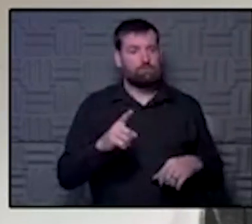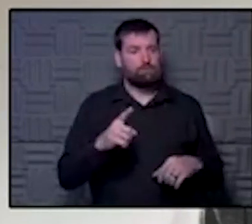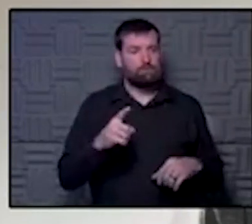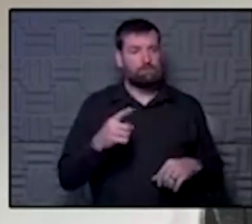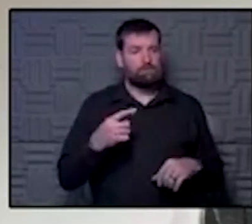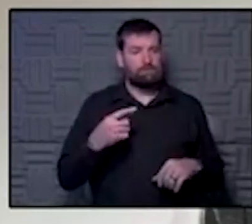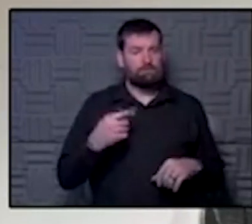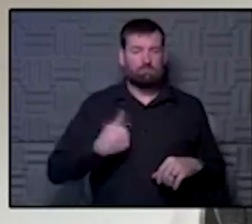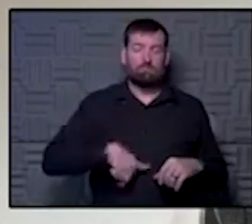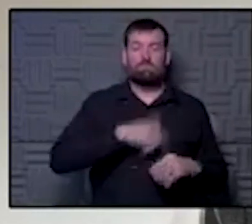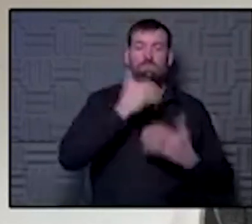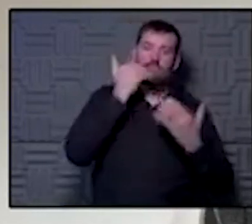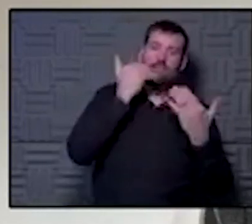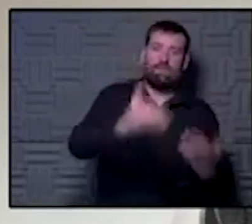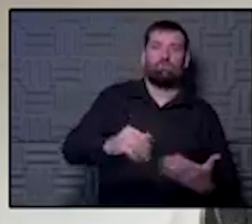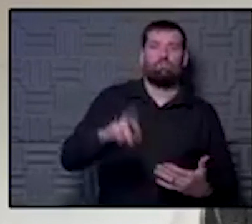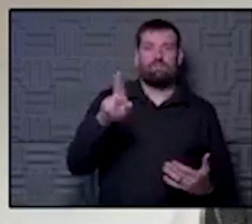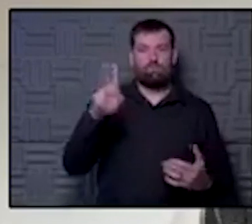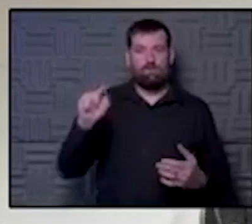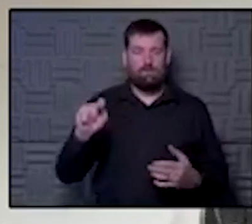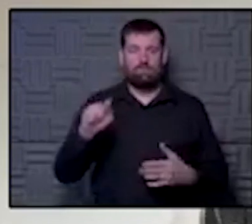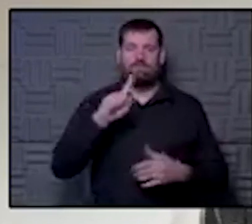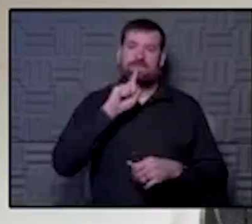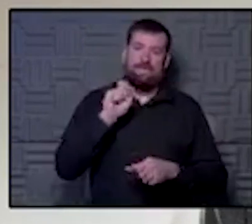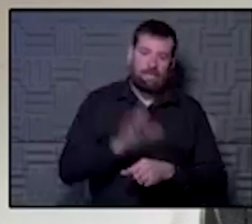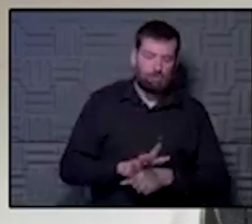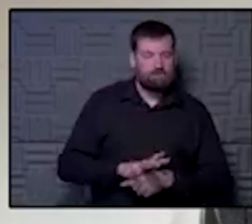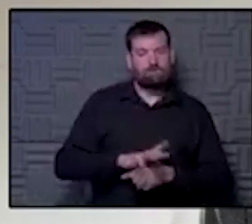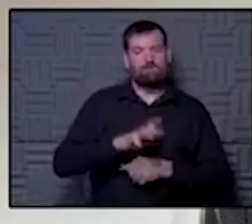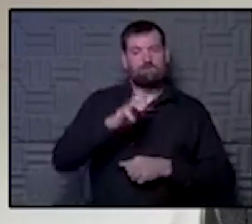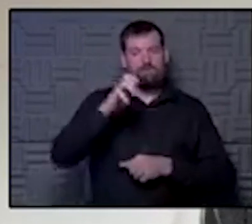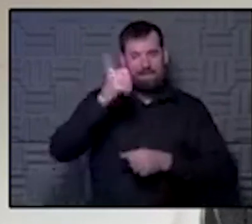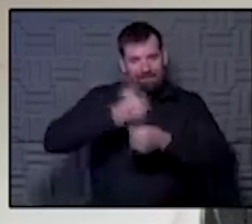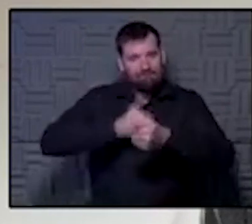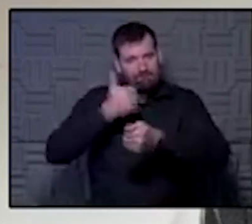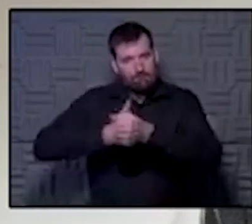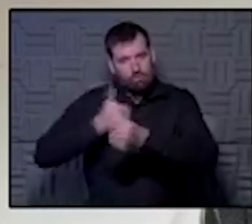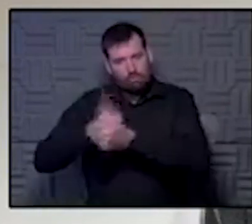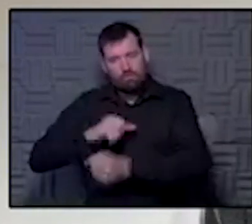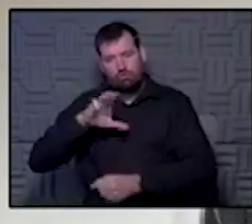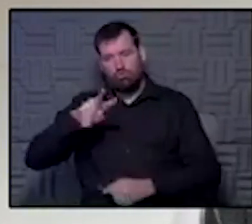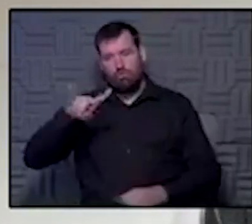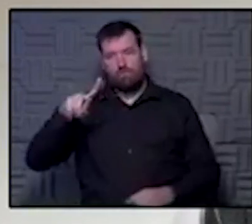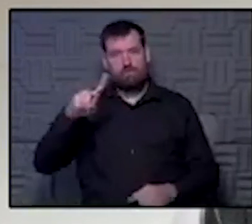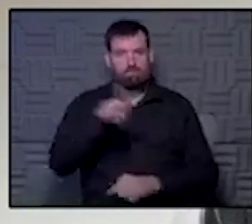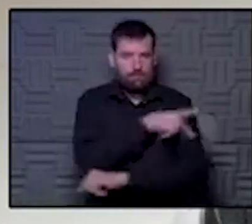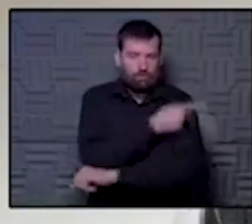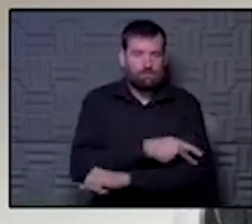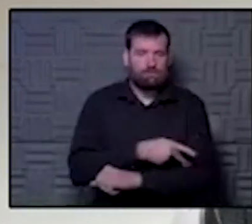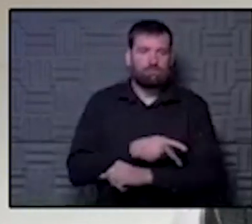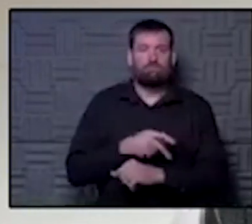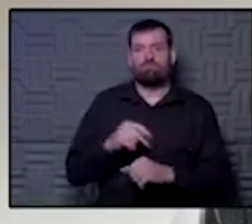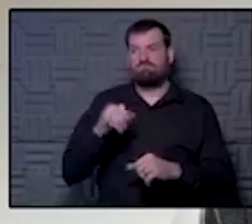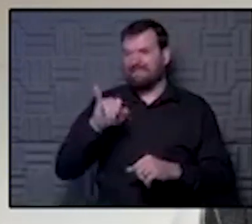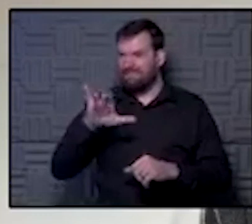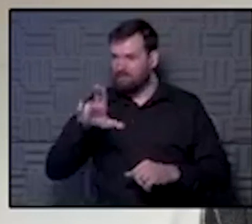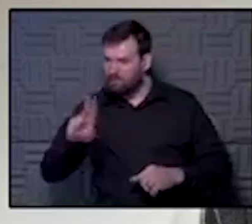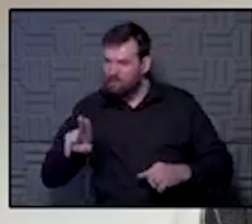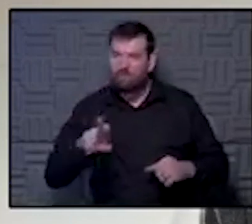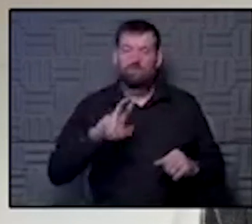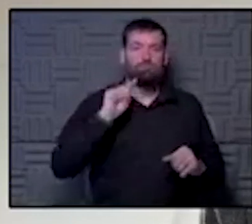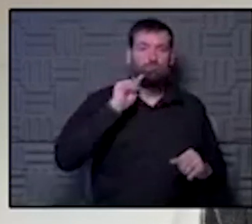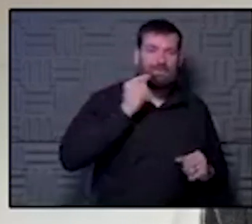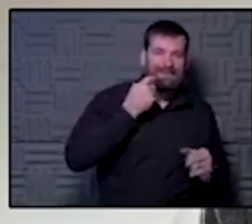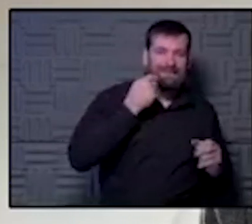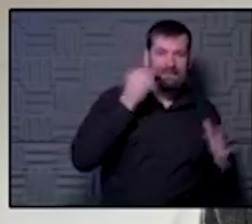thank respiratory therapists. I guarantee you, every single COVID patient, it's a respiratory illness, who is in the ICU or is critically ill,